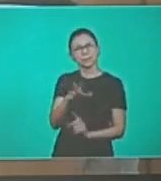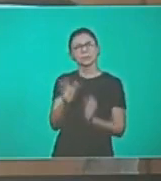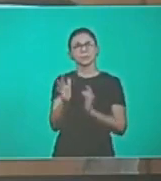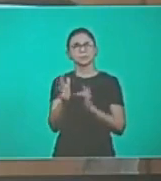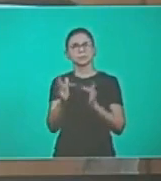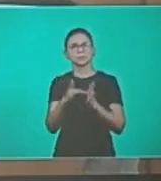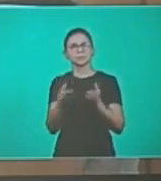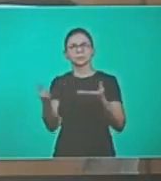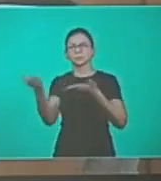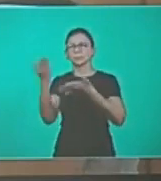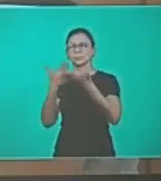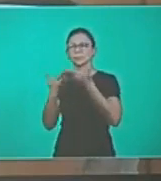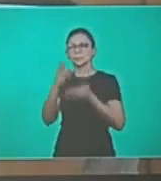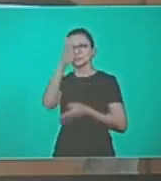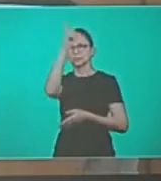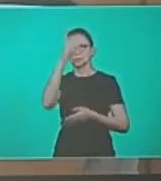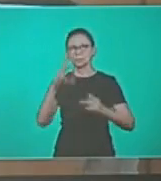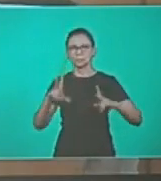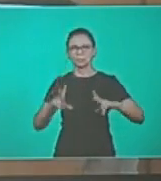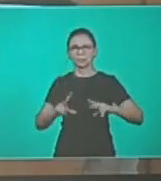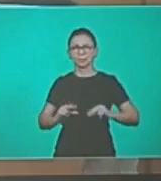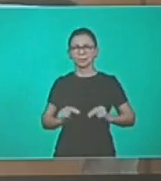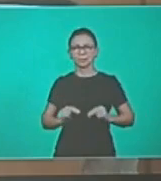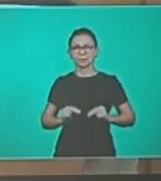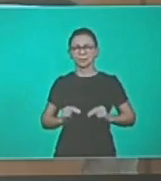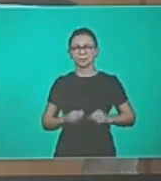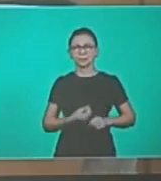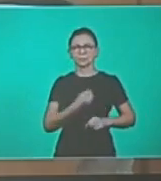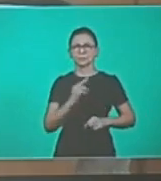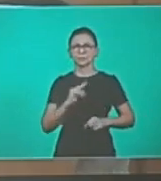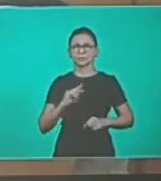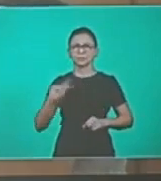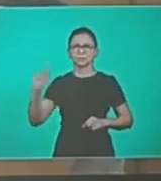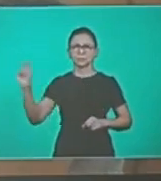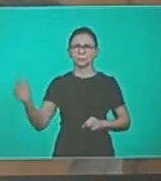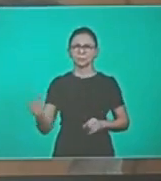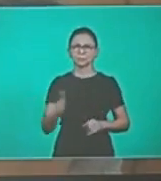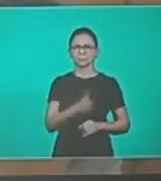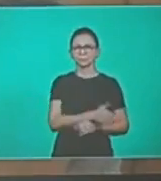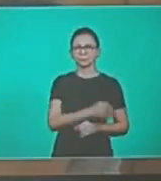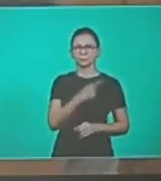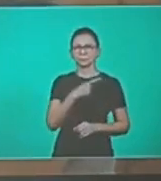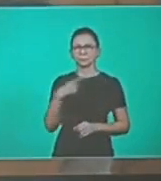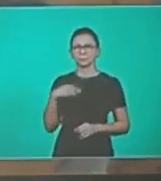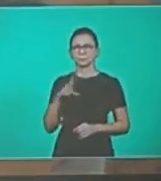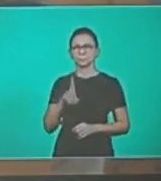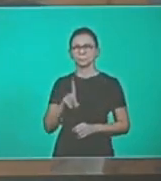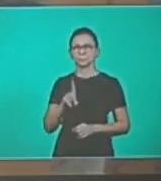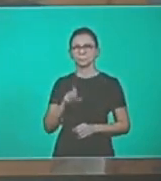of Jesus makes us inheritance of eternal life.